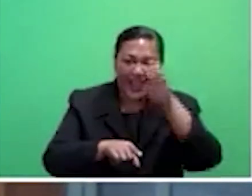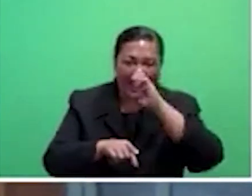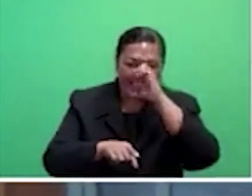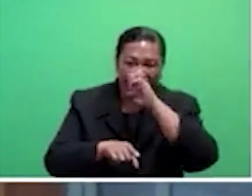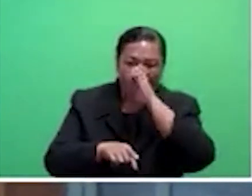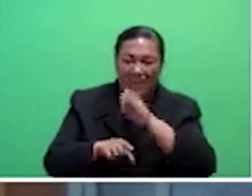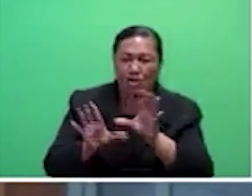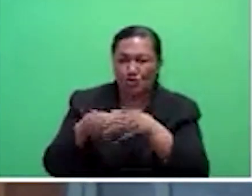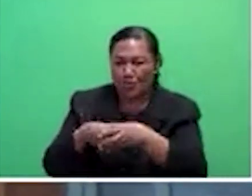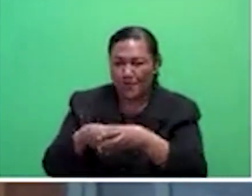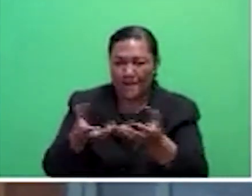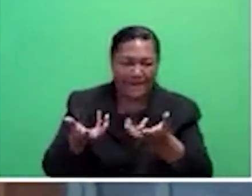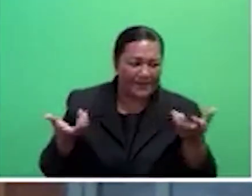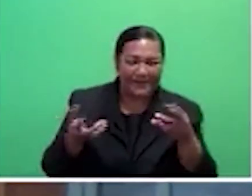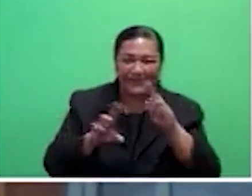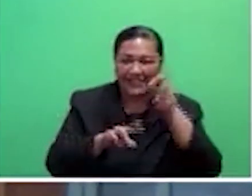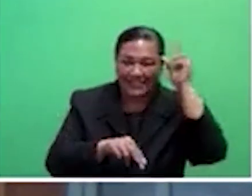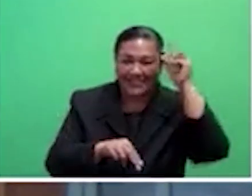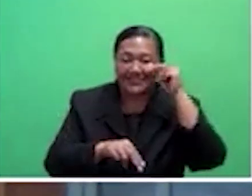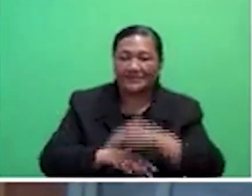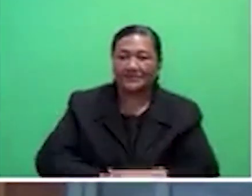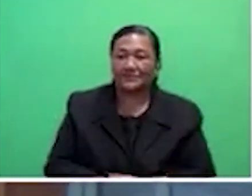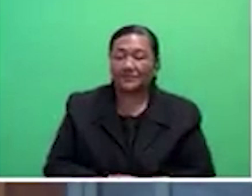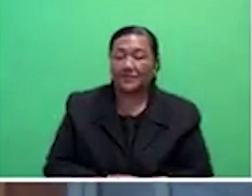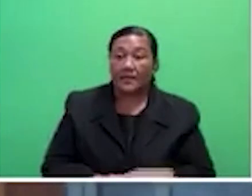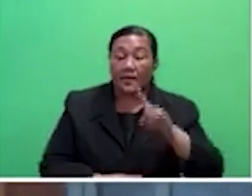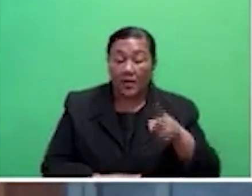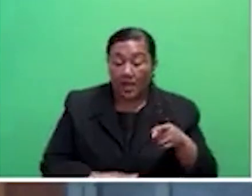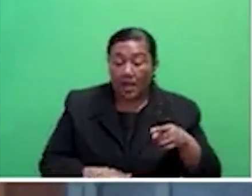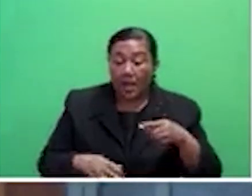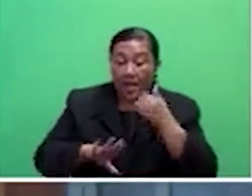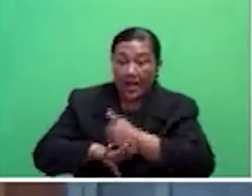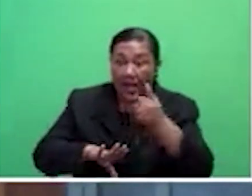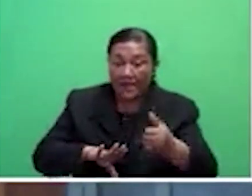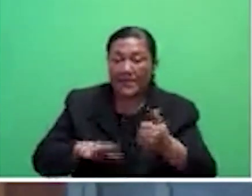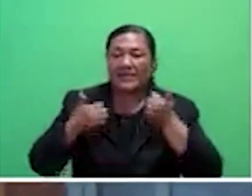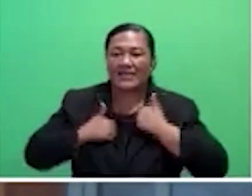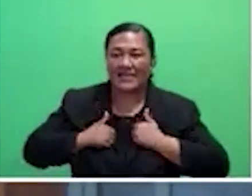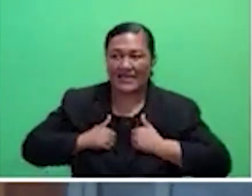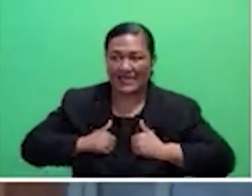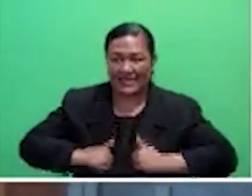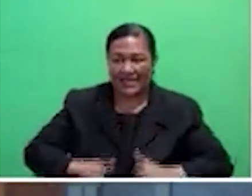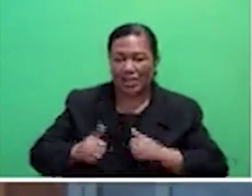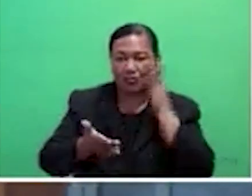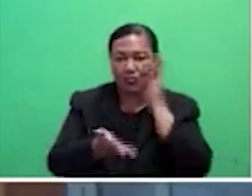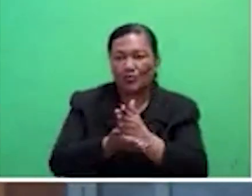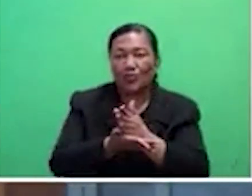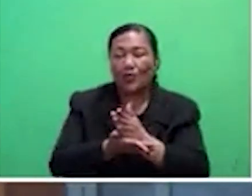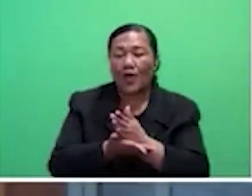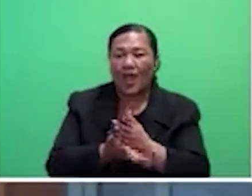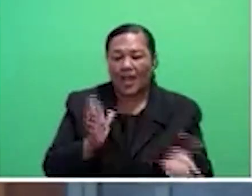Madam Speaker, one of the key focus areas for our government will be to work on healing through the Truth and Reconciliation